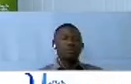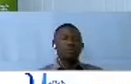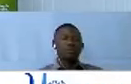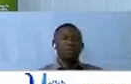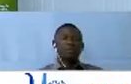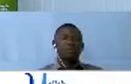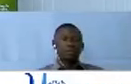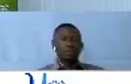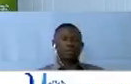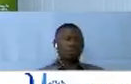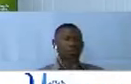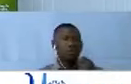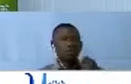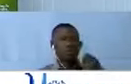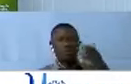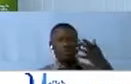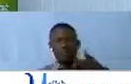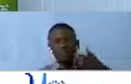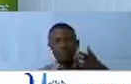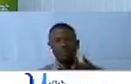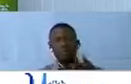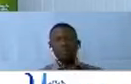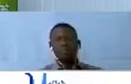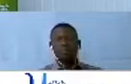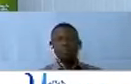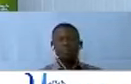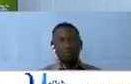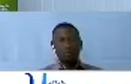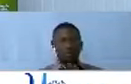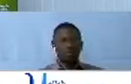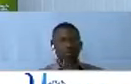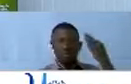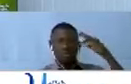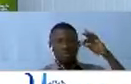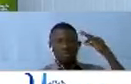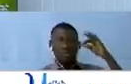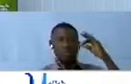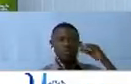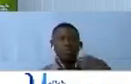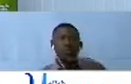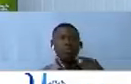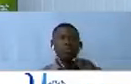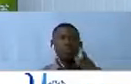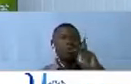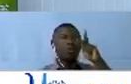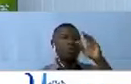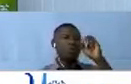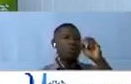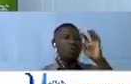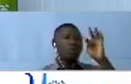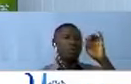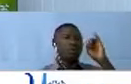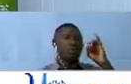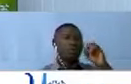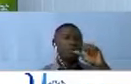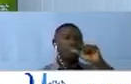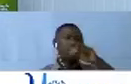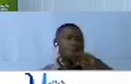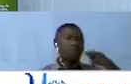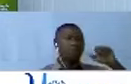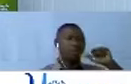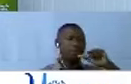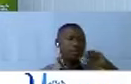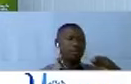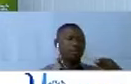2015. During 2015, sangokono. I was sent on another course to Kofi Annan. Yanki karando la kata Kofi Annan